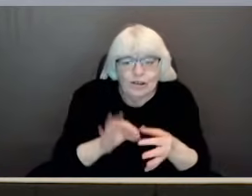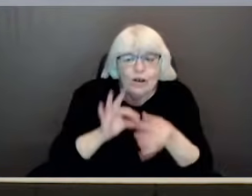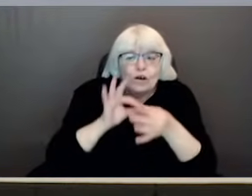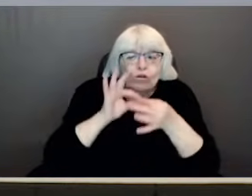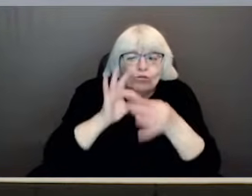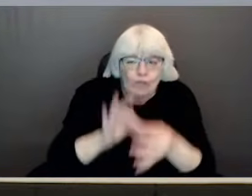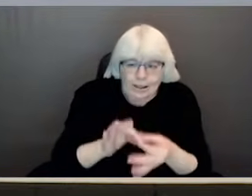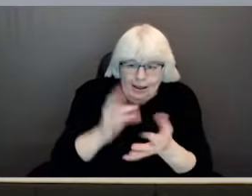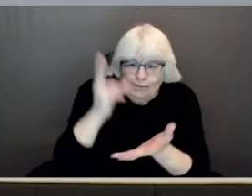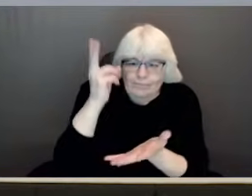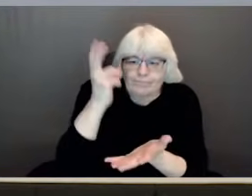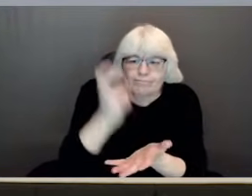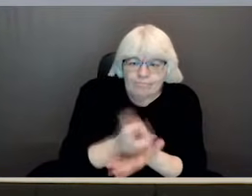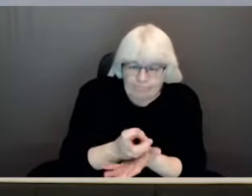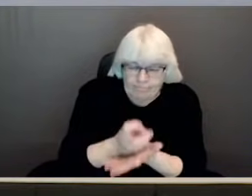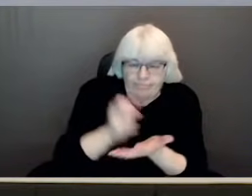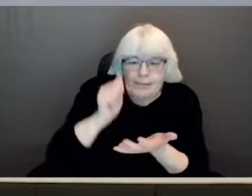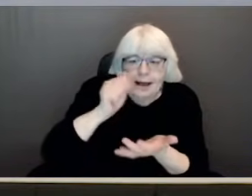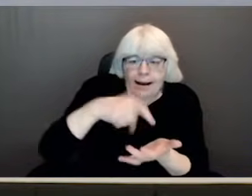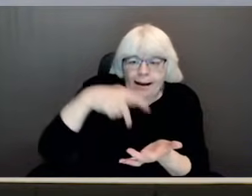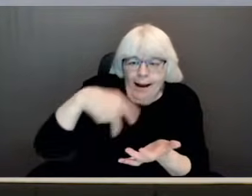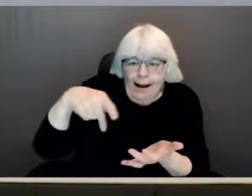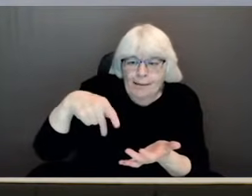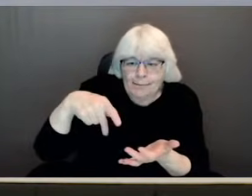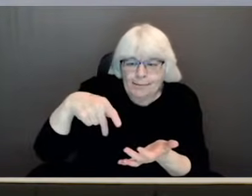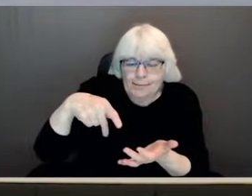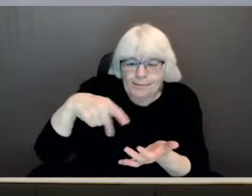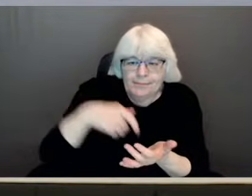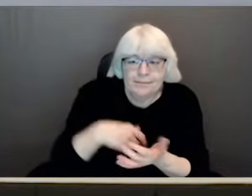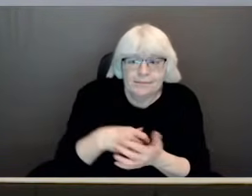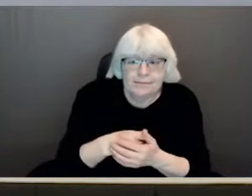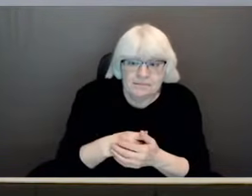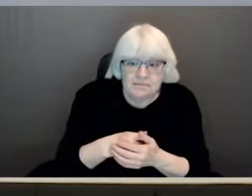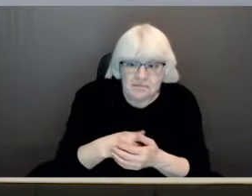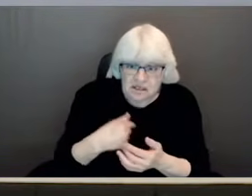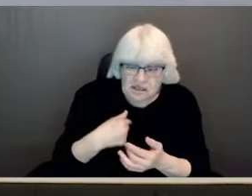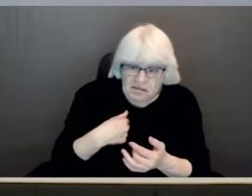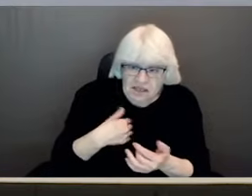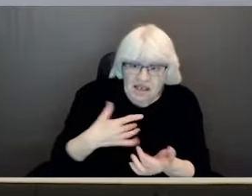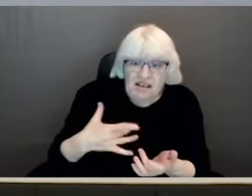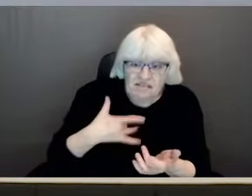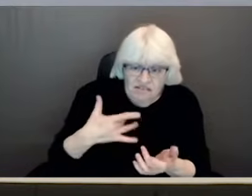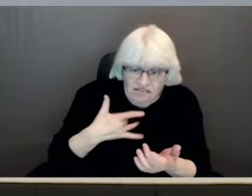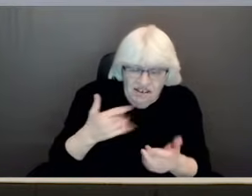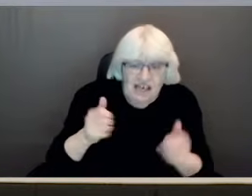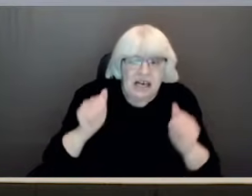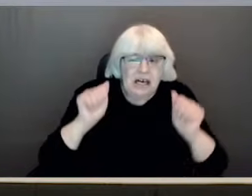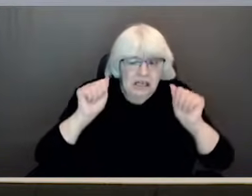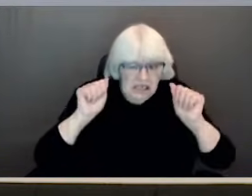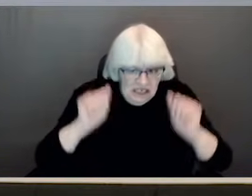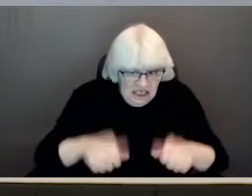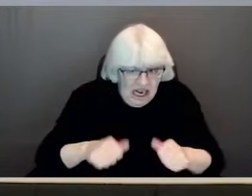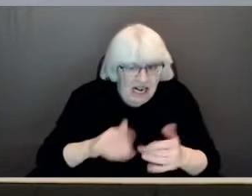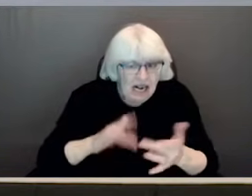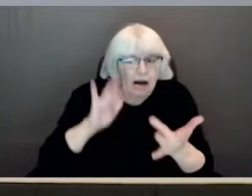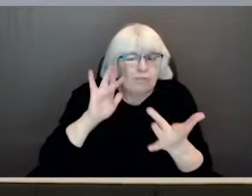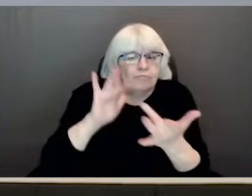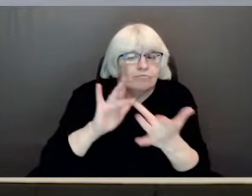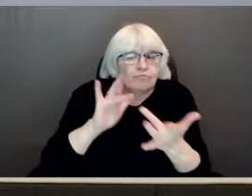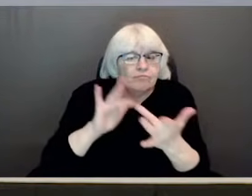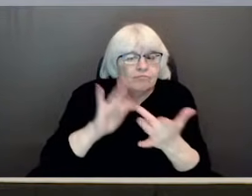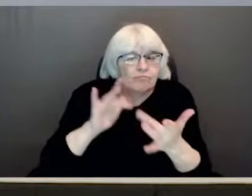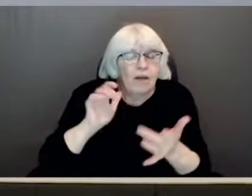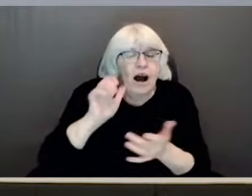is available on Apple, and it's going to be confirmed about being also available on Google for Android